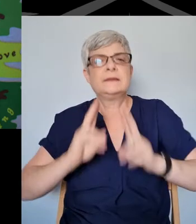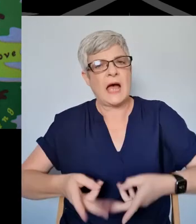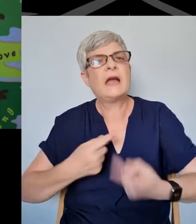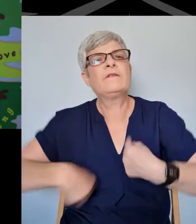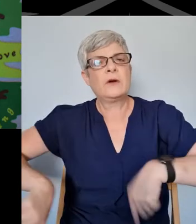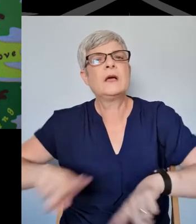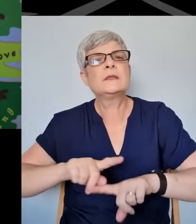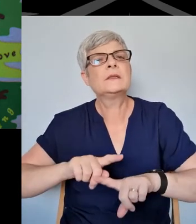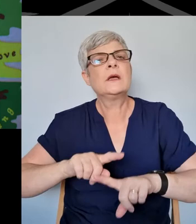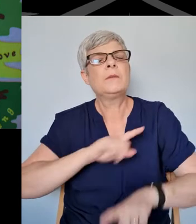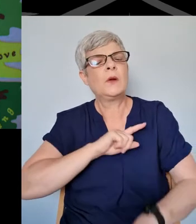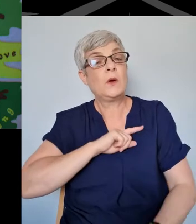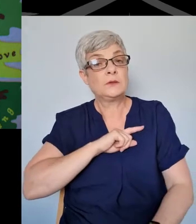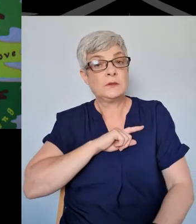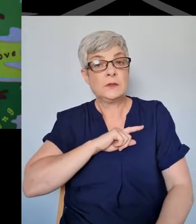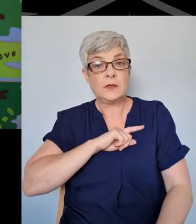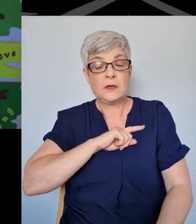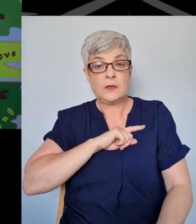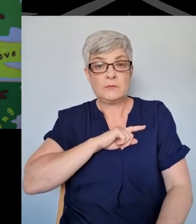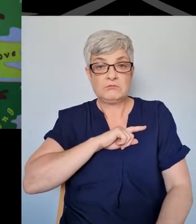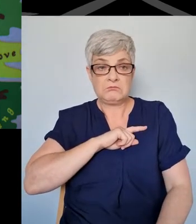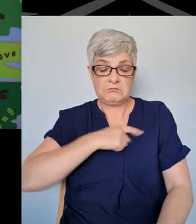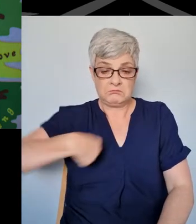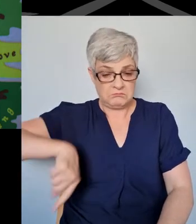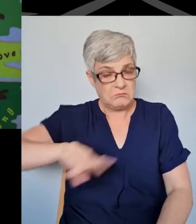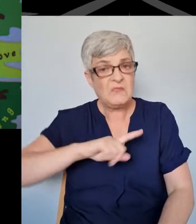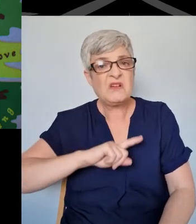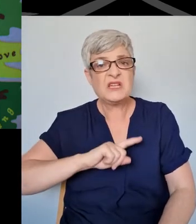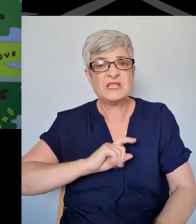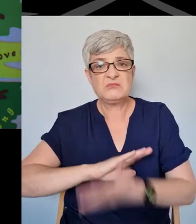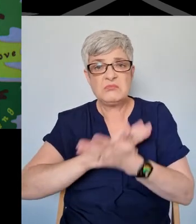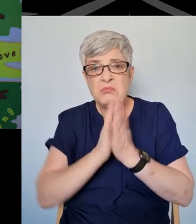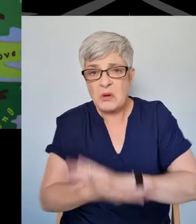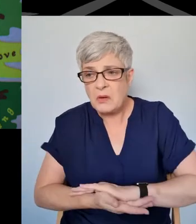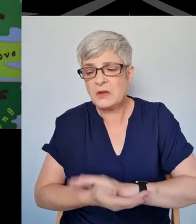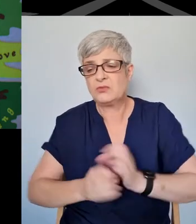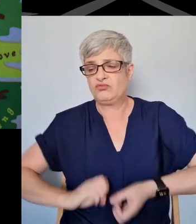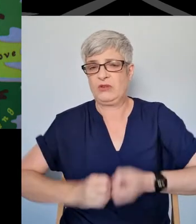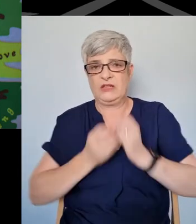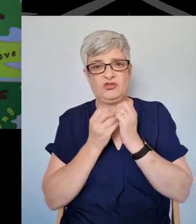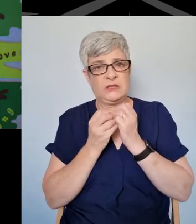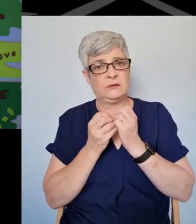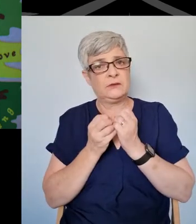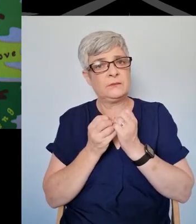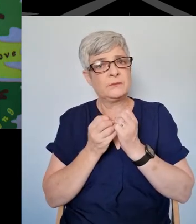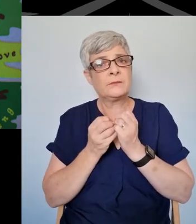Because, Lord, we had spoiled that good creation.